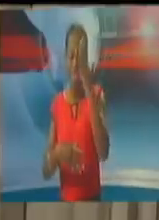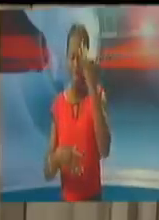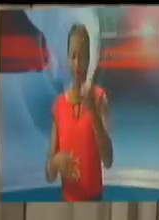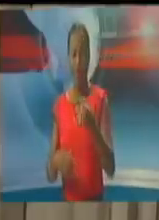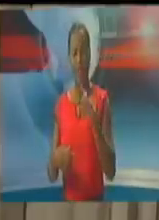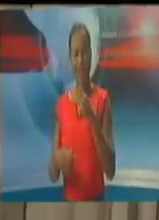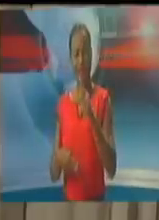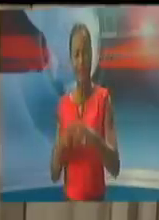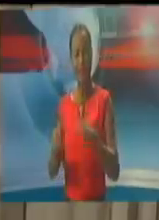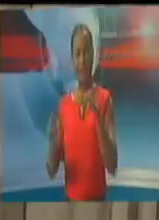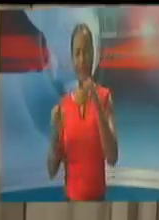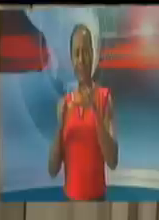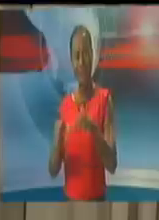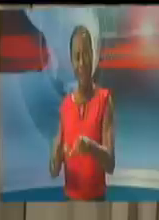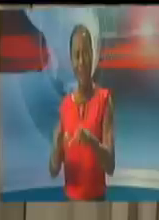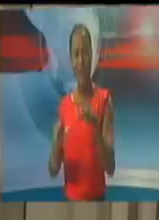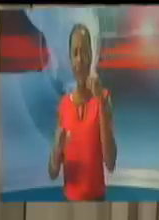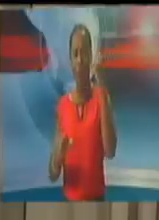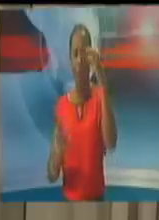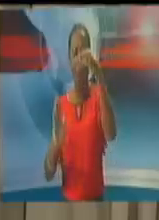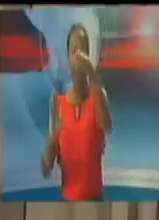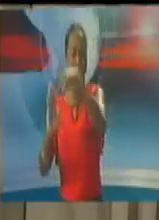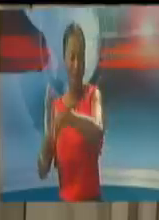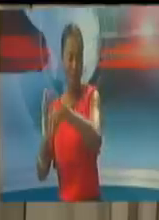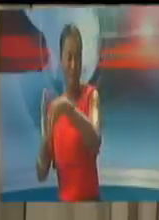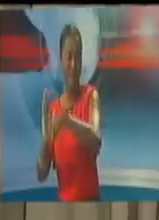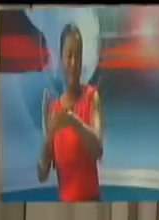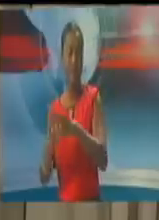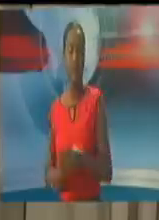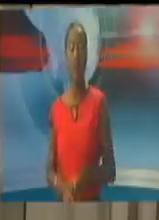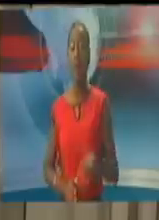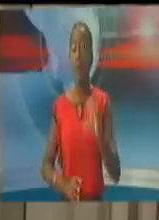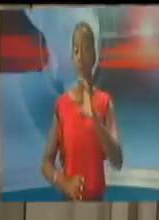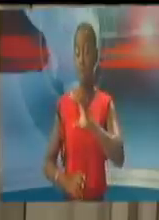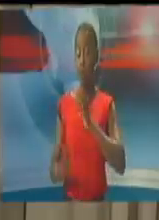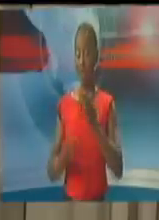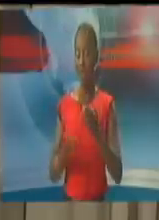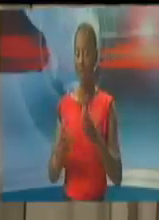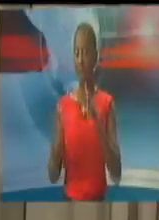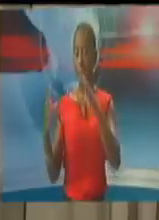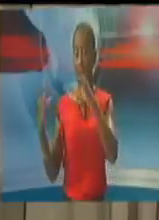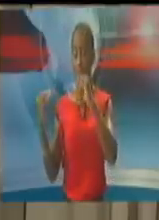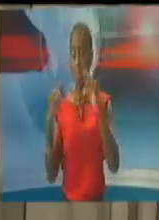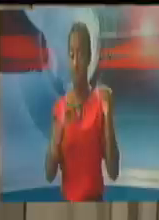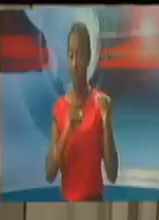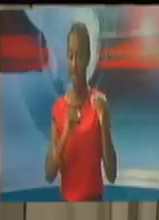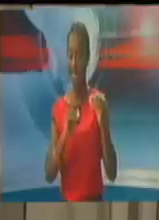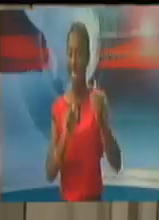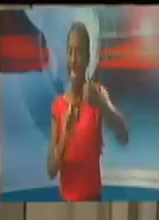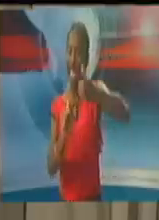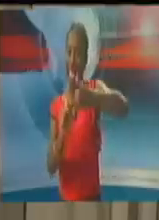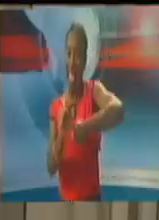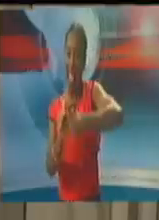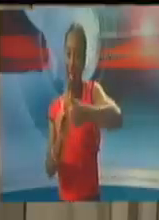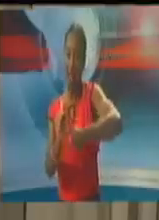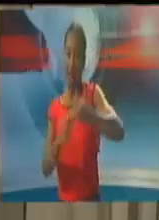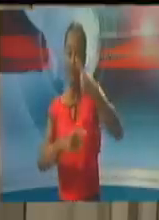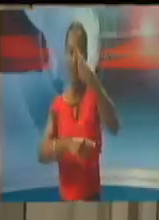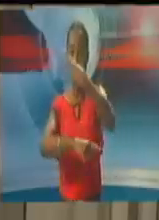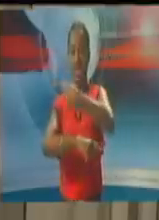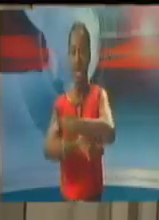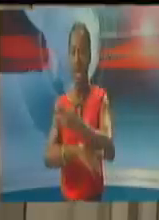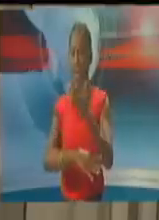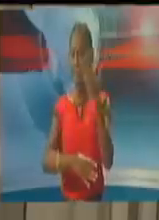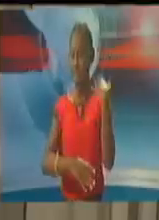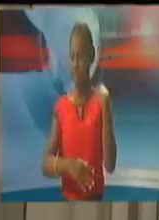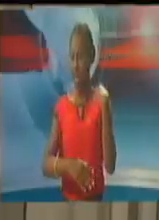The police service, we've been meeting on a daily basis, and it's funny, in our last 3 daily